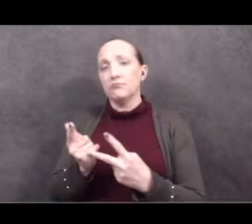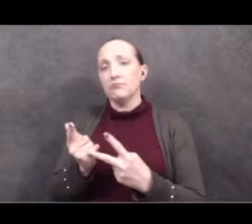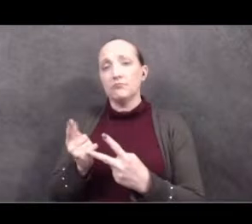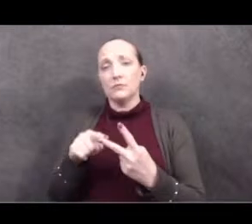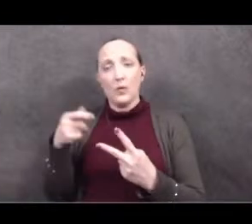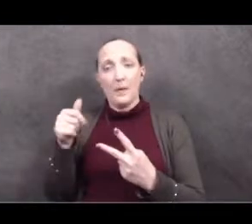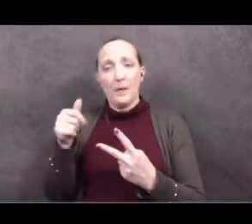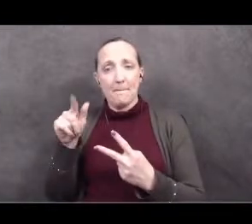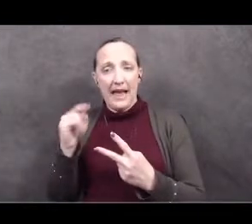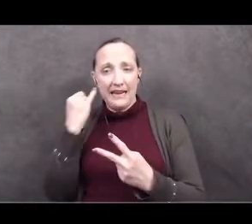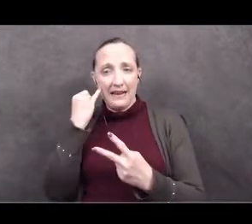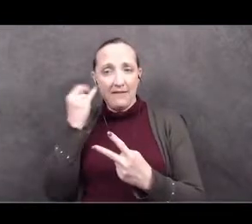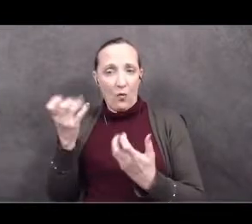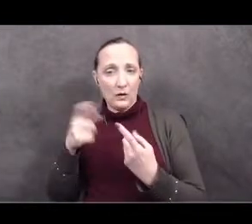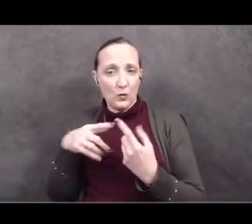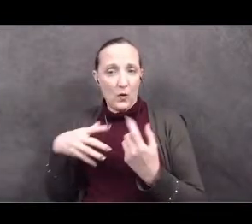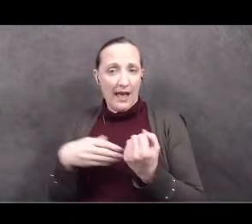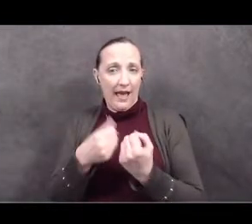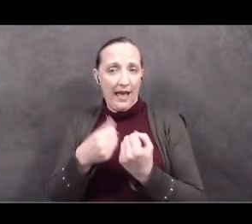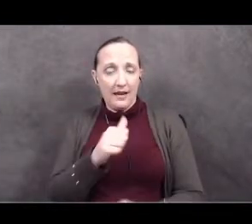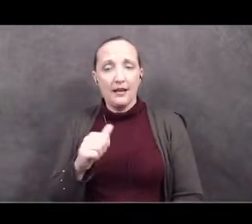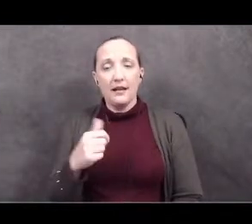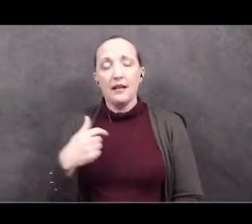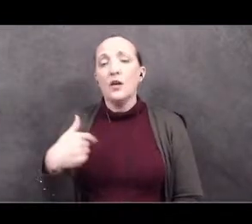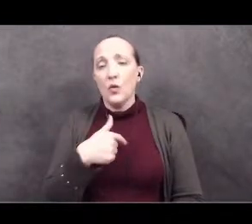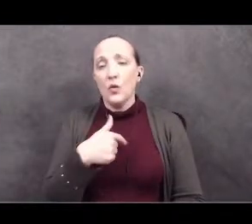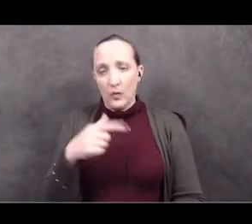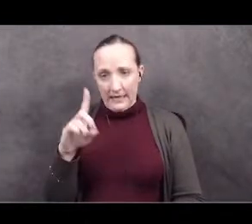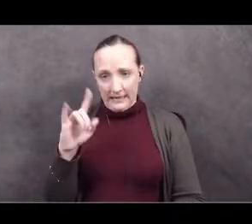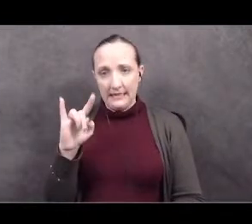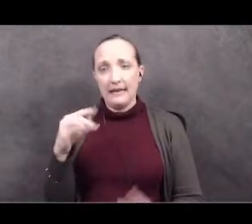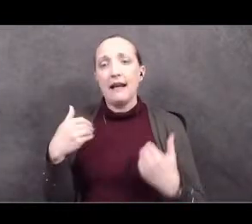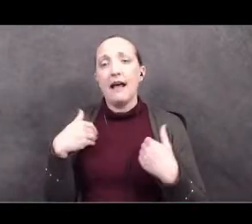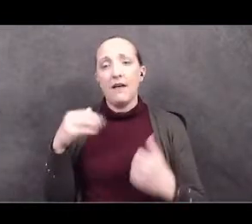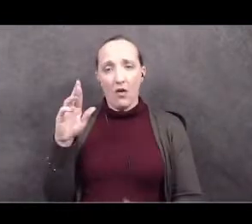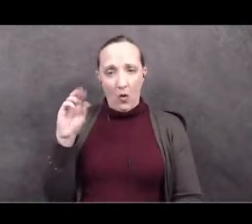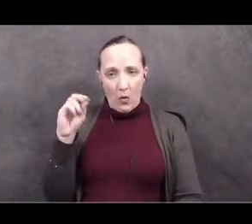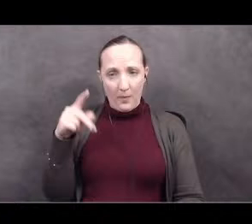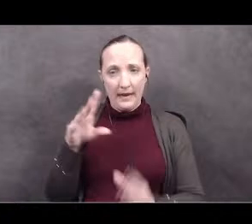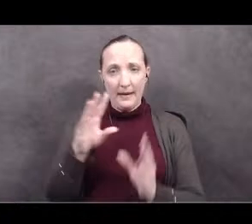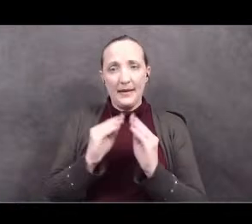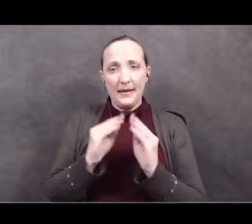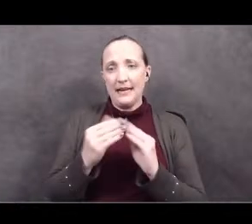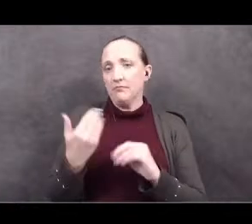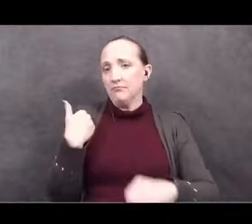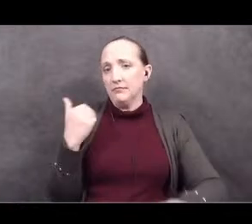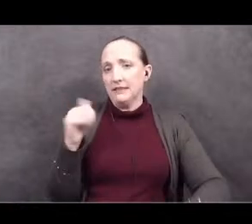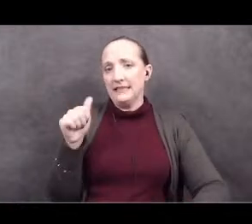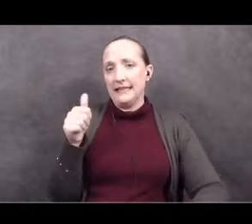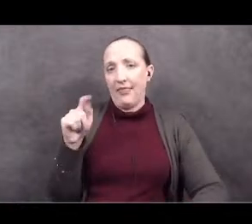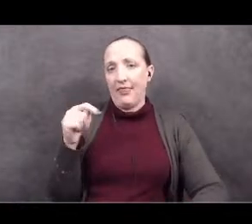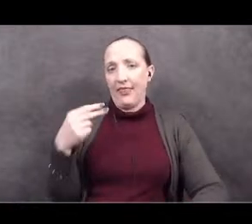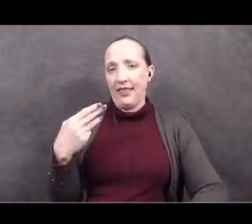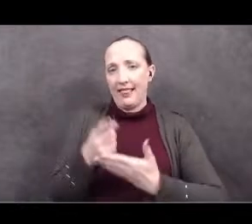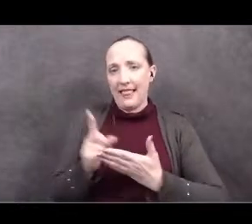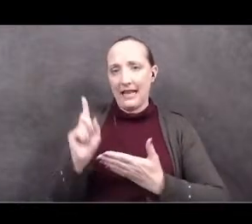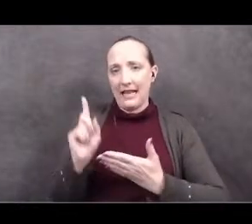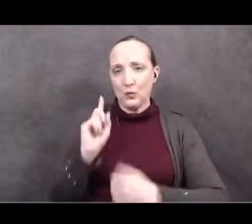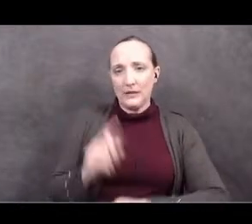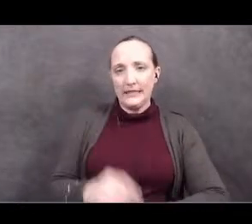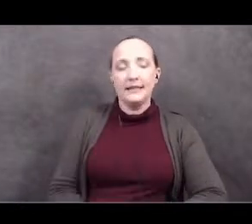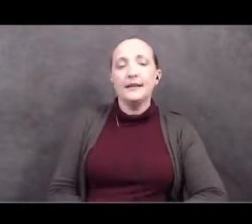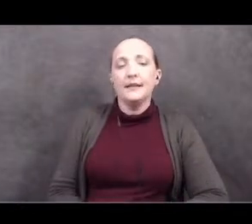wants to add anything to that we did have a Roop uh meeting on the 10th last week